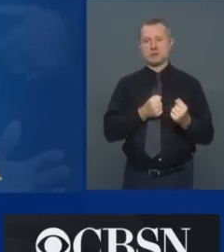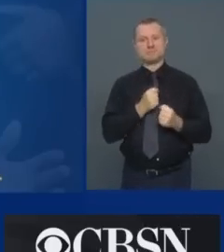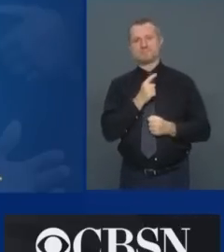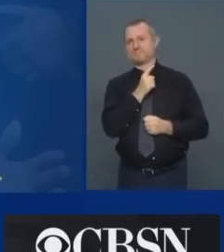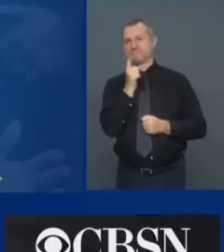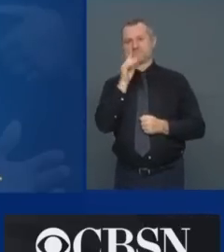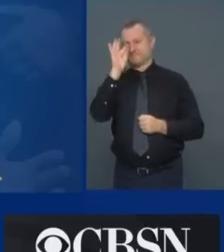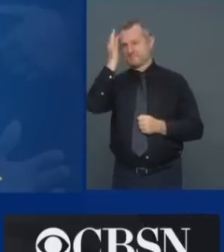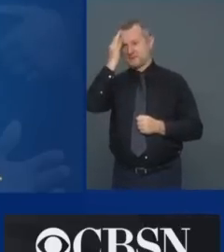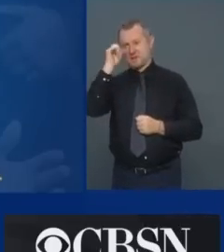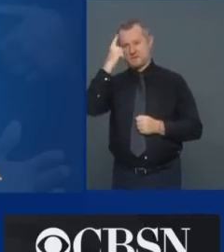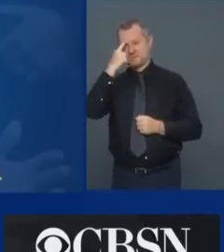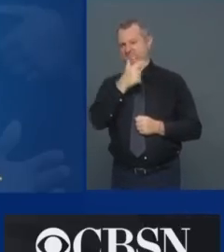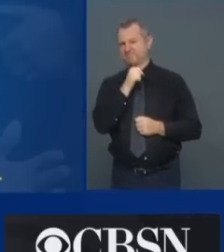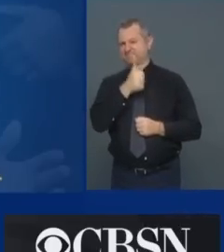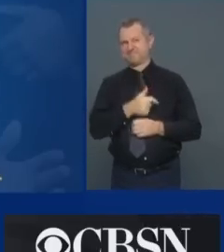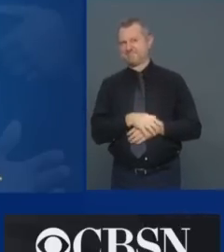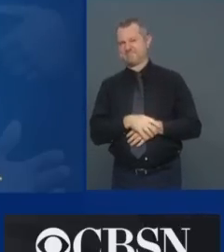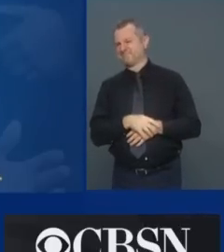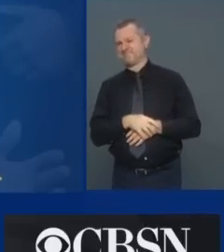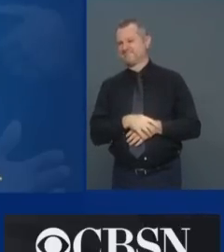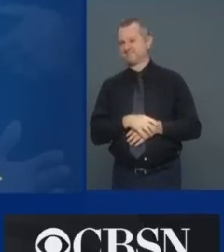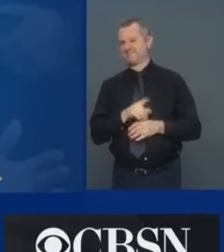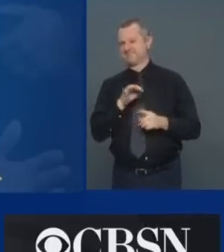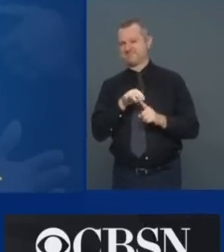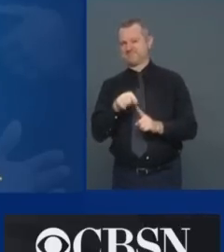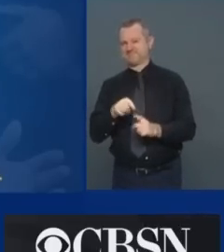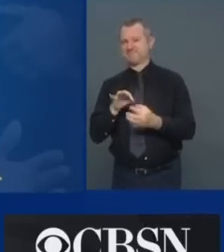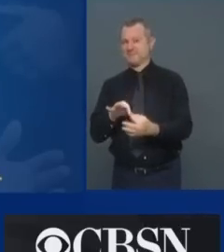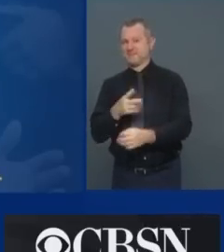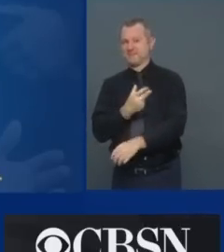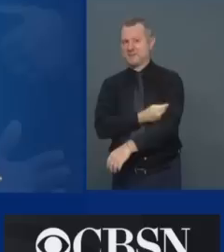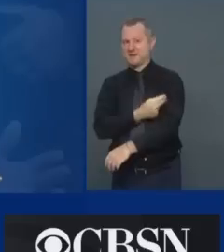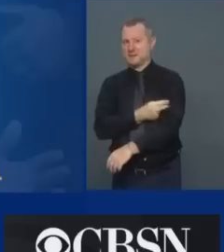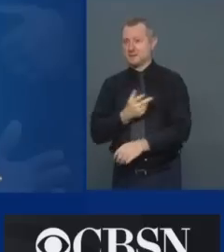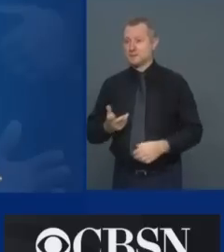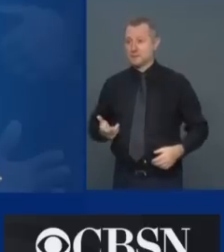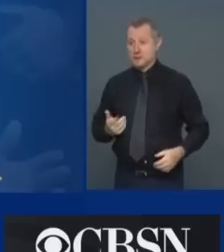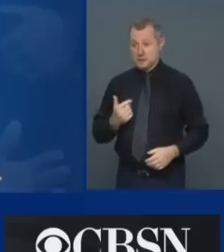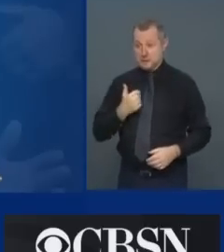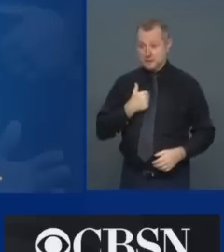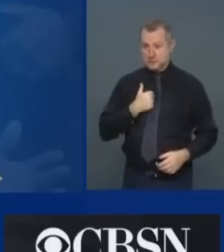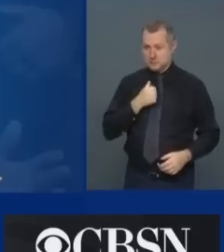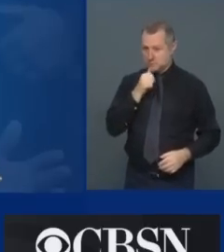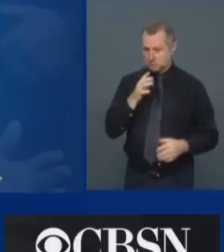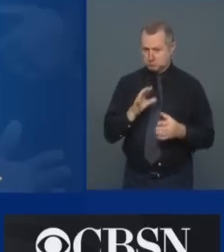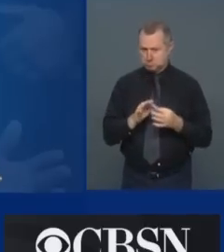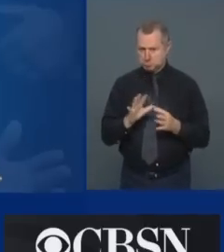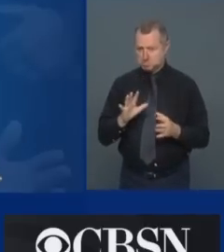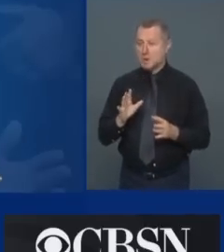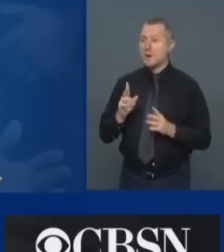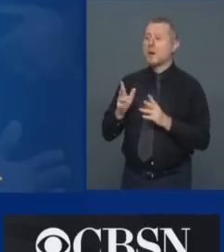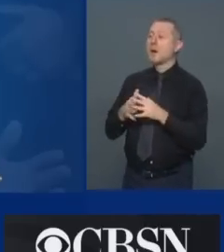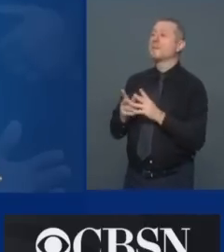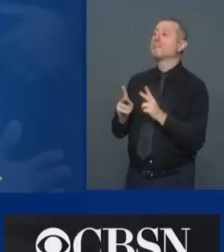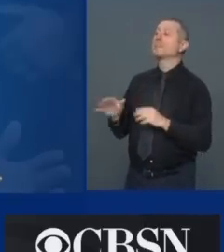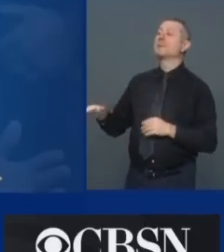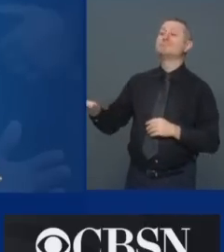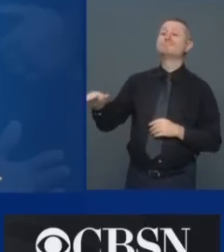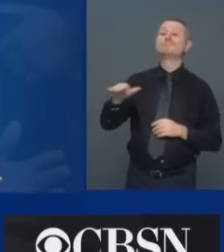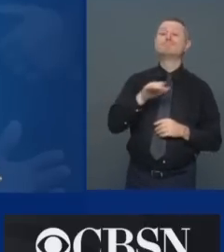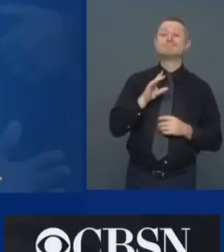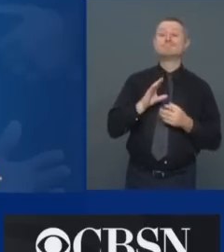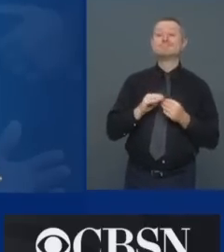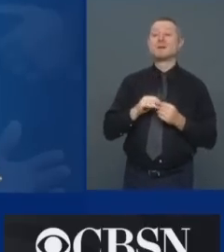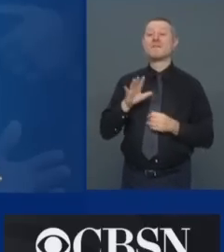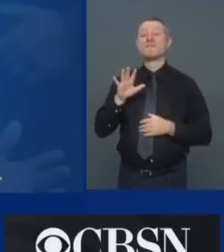government with this vaccine process. How can I say that? I didn't say it. Americans said it. 54% say they wouldn't